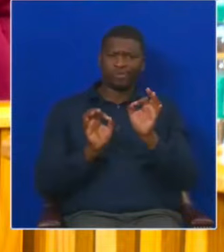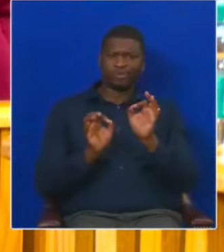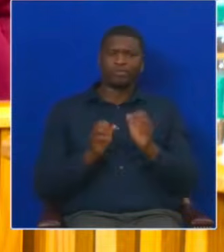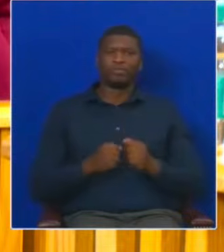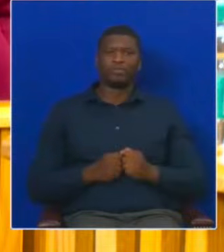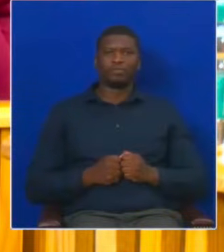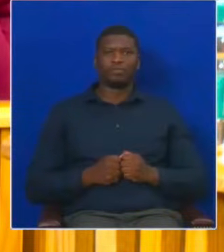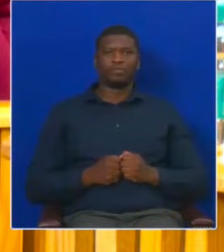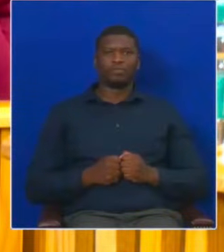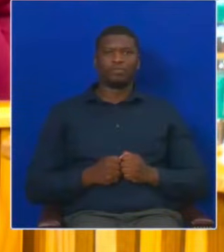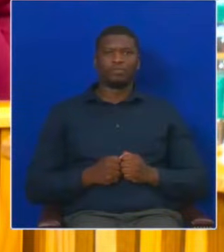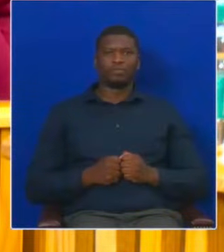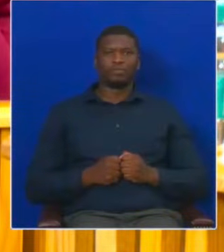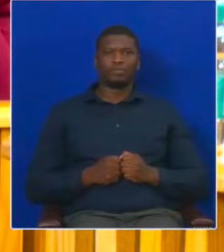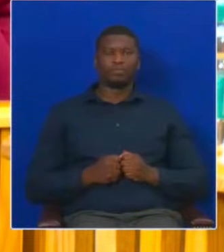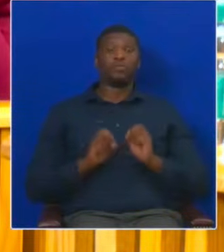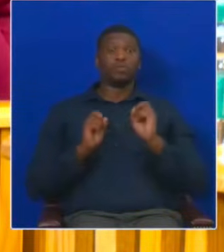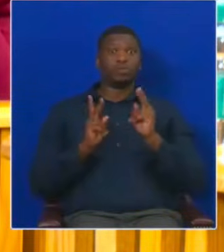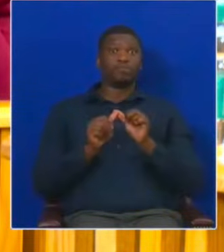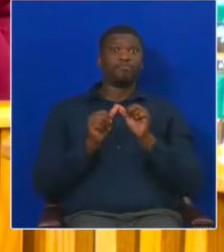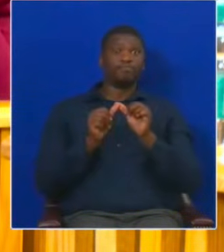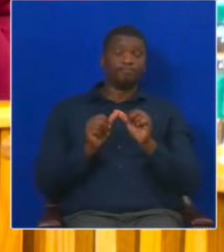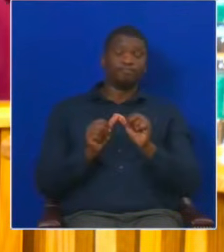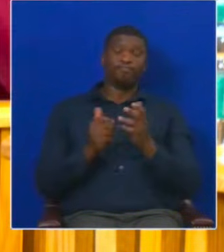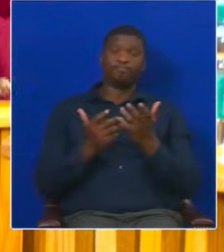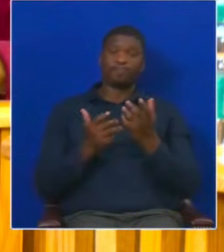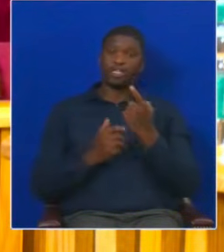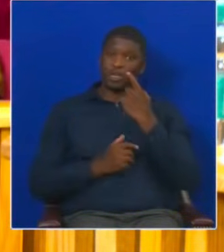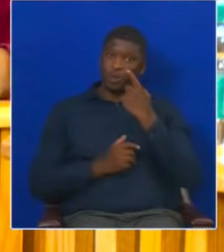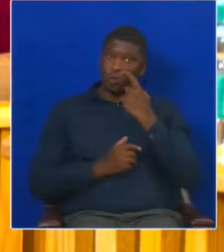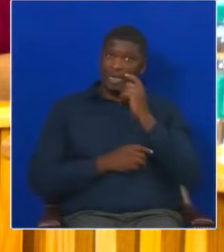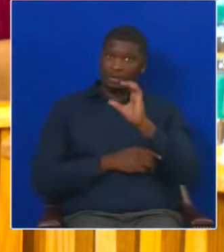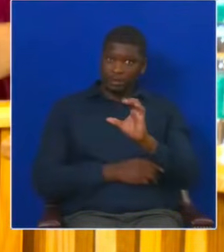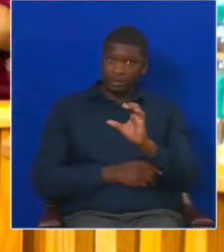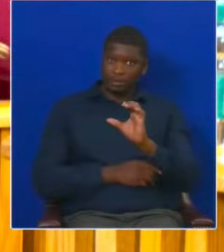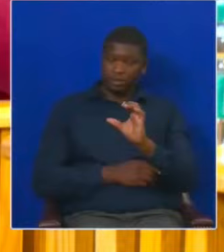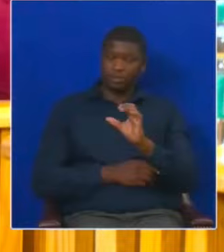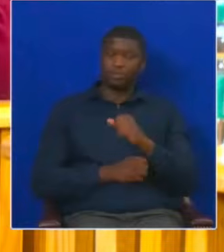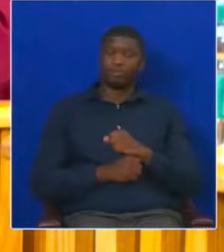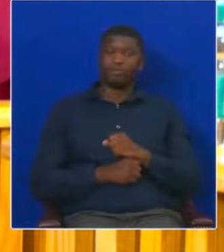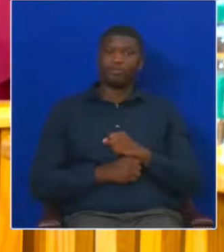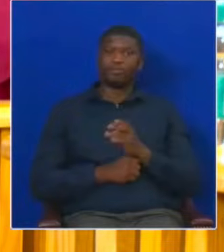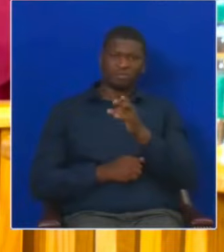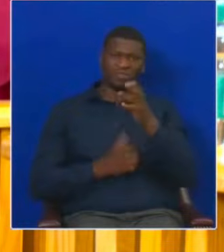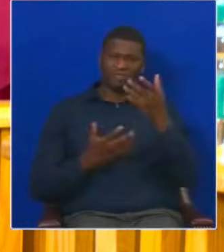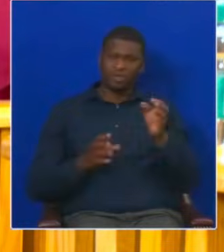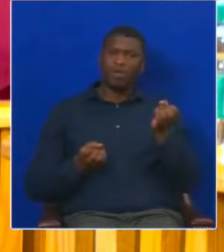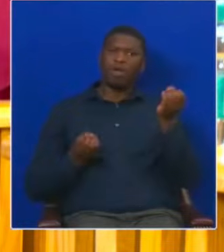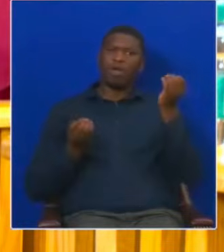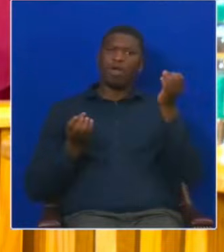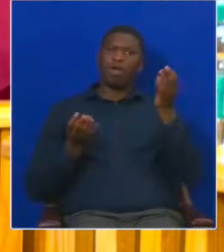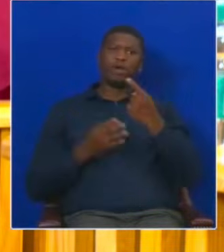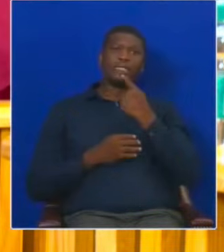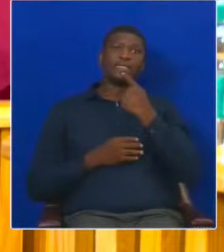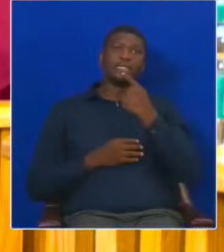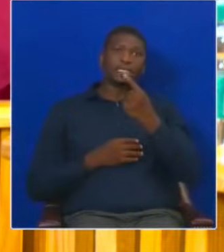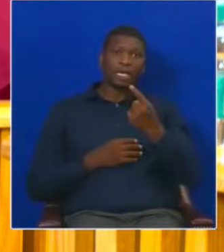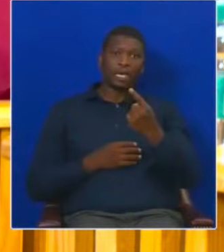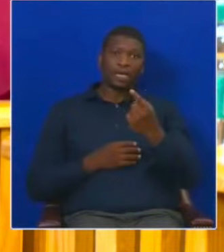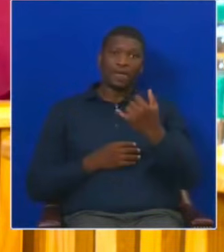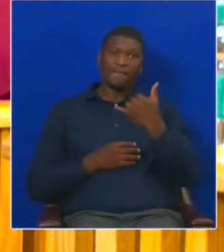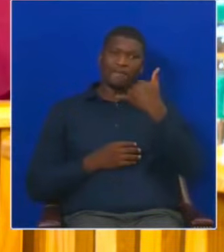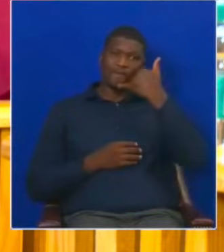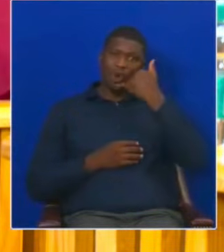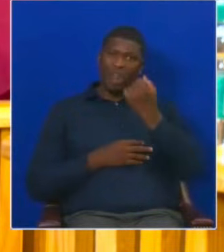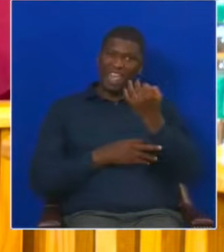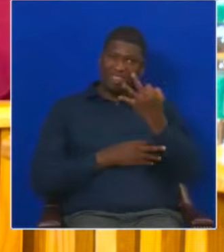Further, Witness C, that you testified to returning the 3 cell phones on